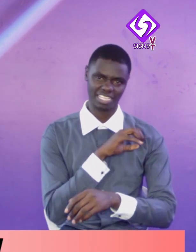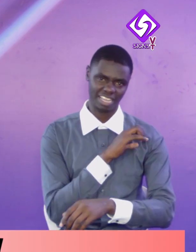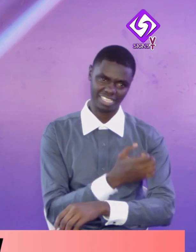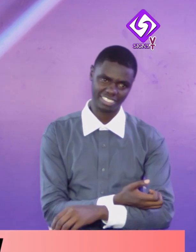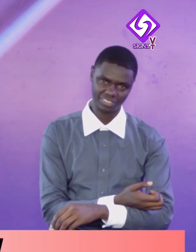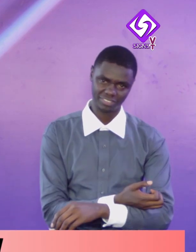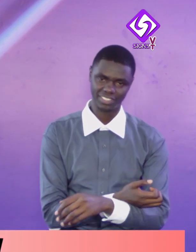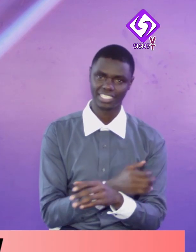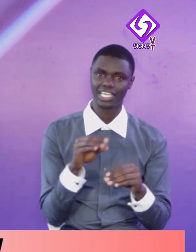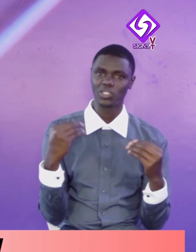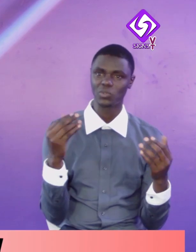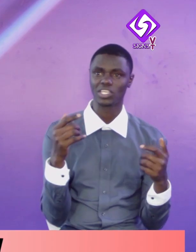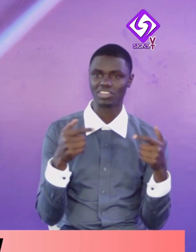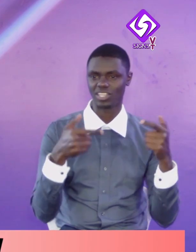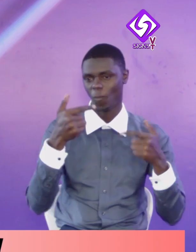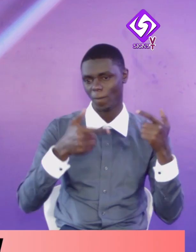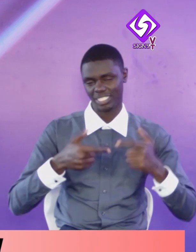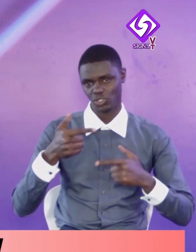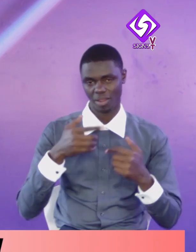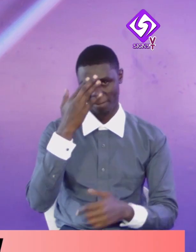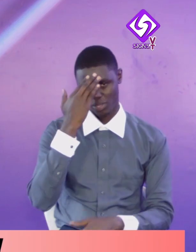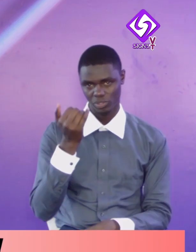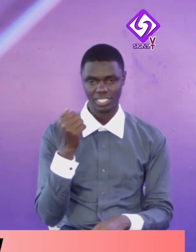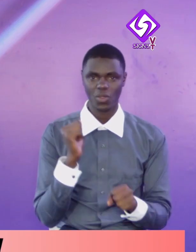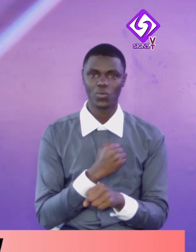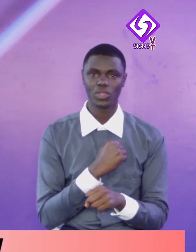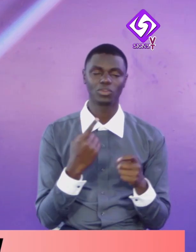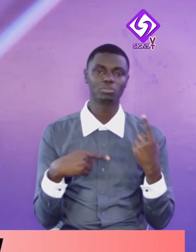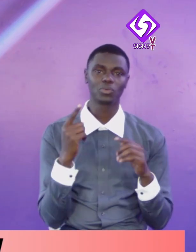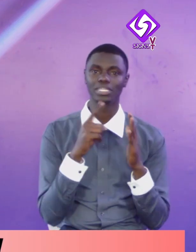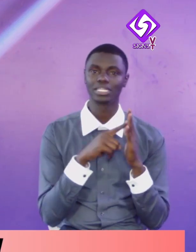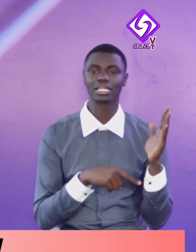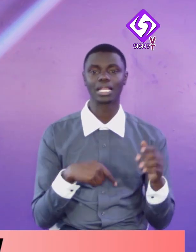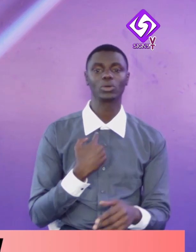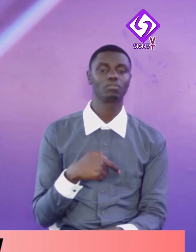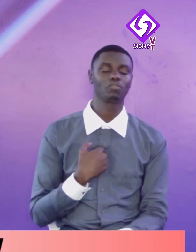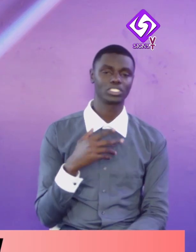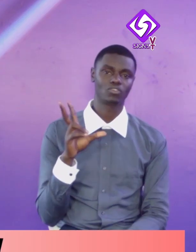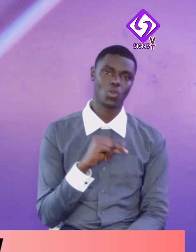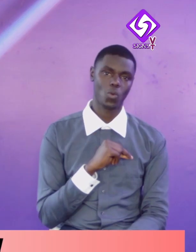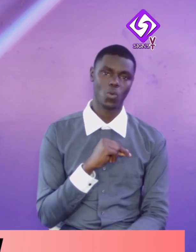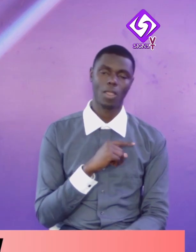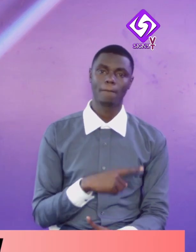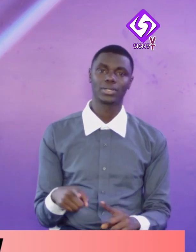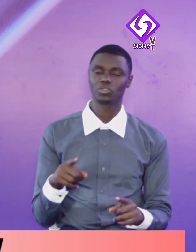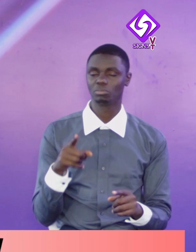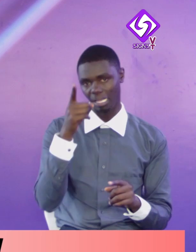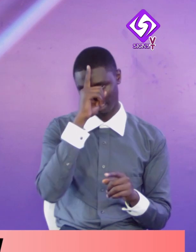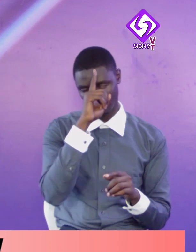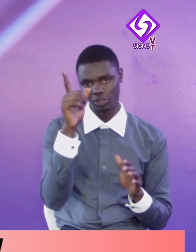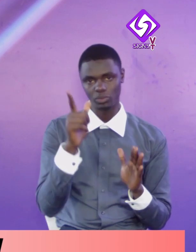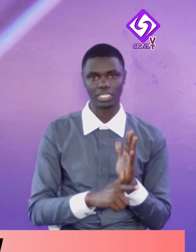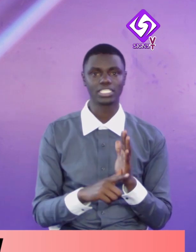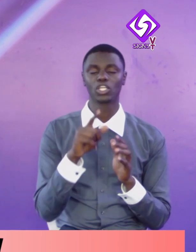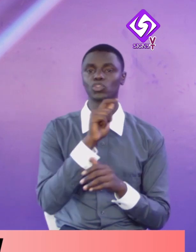To give us that stiff competition. Yeah, because we cannot be winning the league by ourselves. It shall be useless. So Tottenham